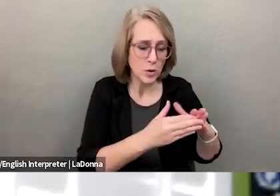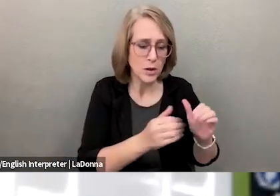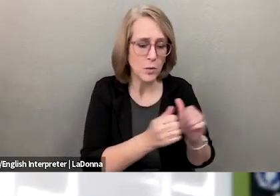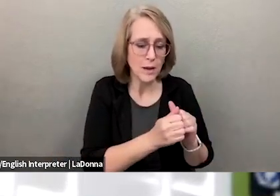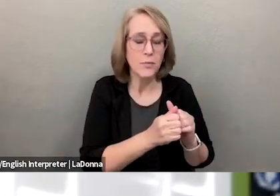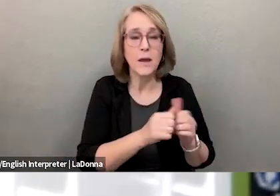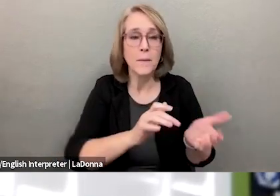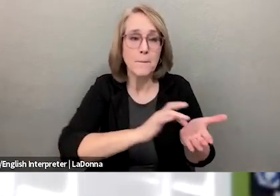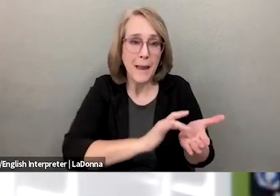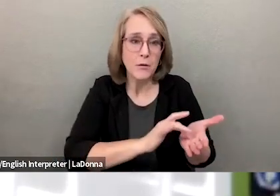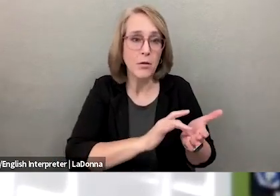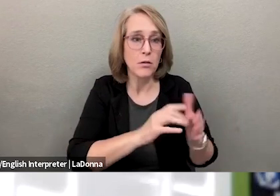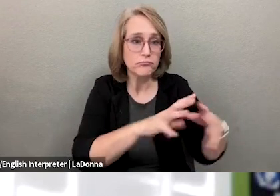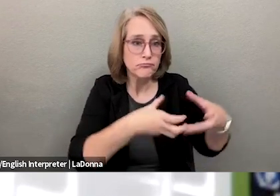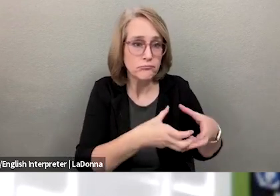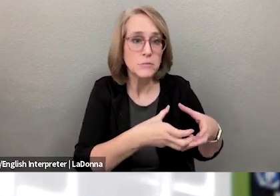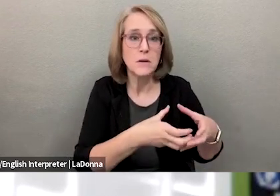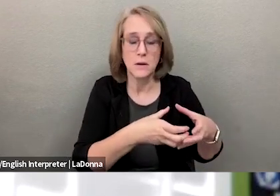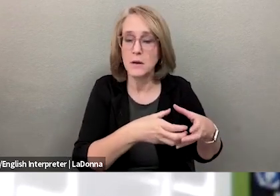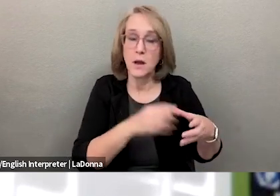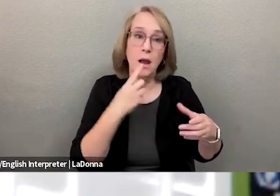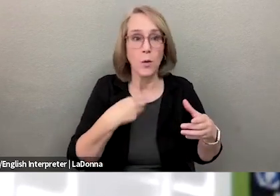we're approaching it across the entire lifespan.